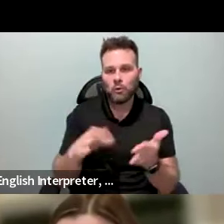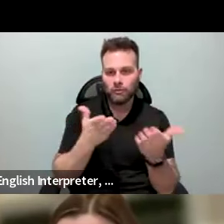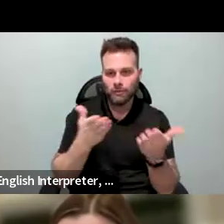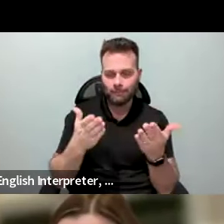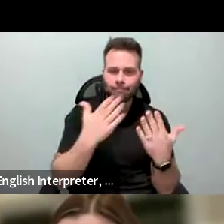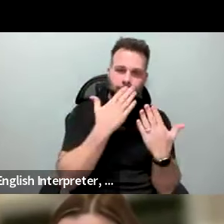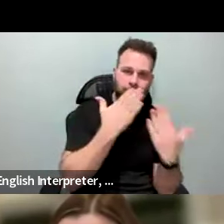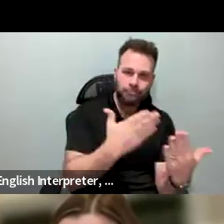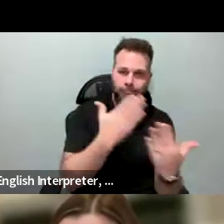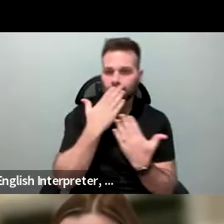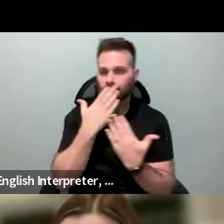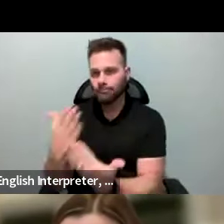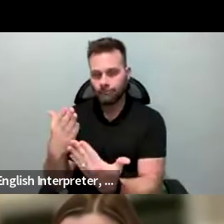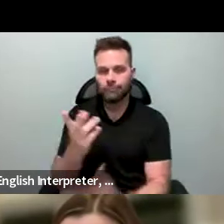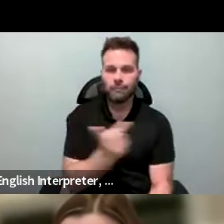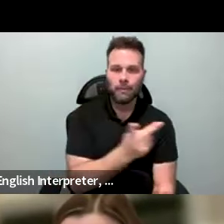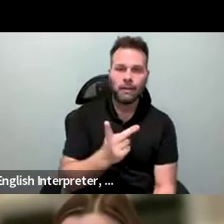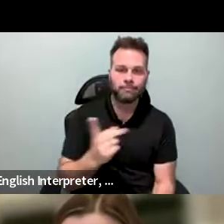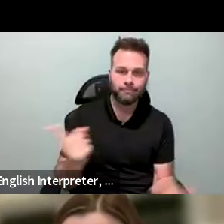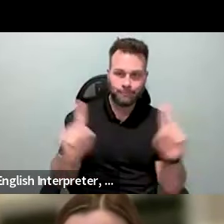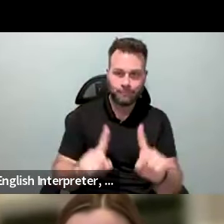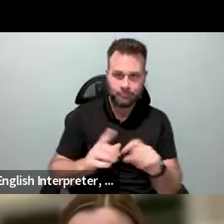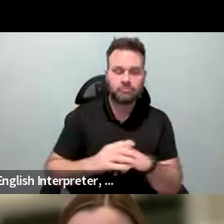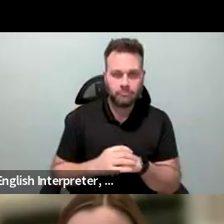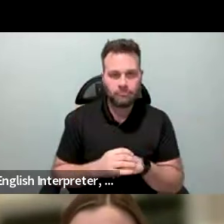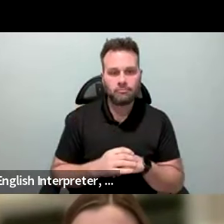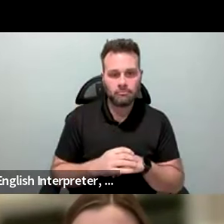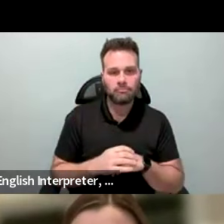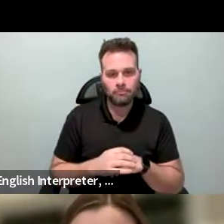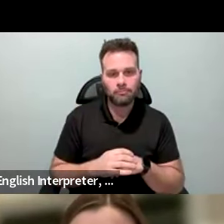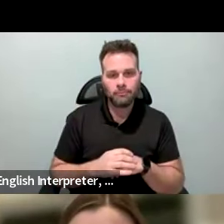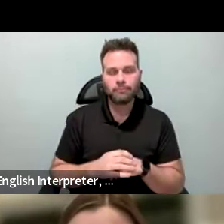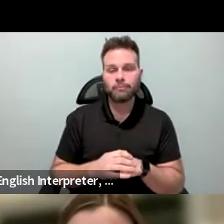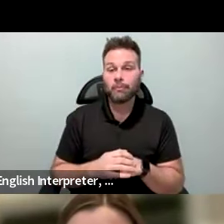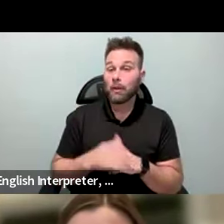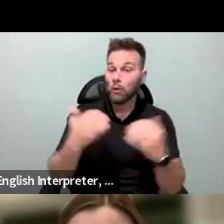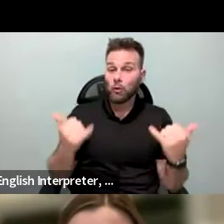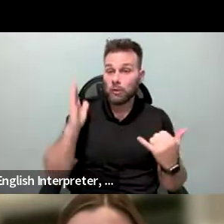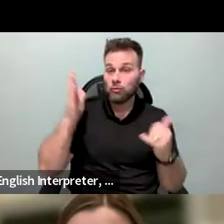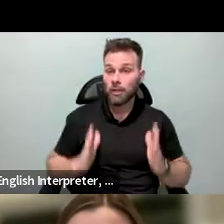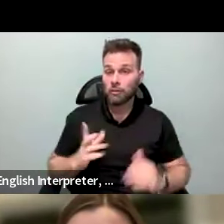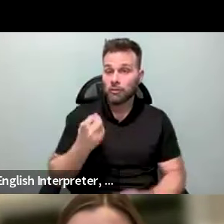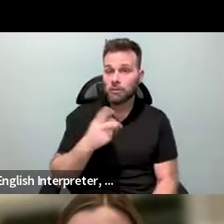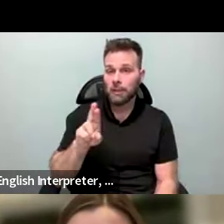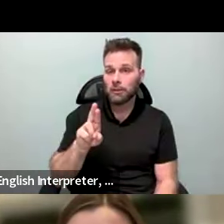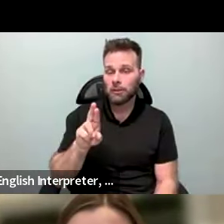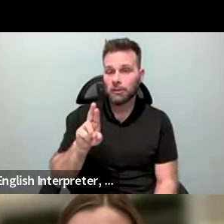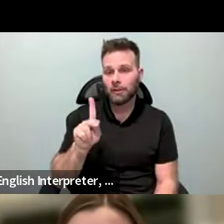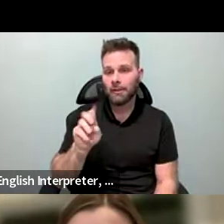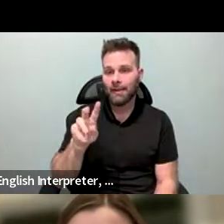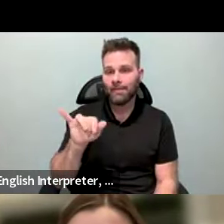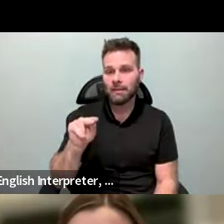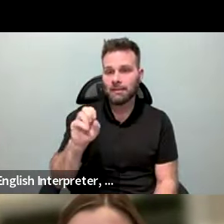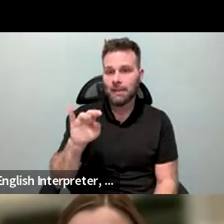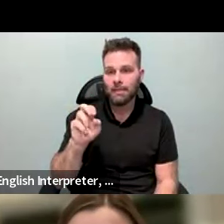to have them here. I want to tell you a little bit about our presenter, Dr. Kevin Simon, before